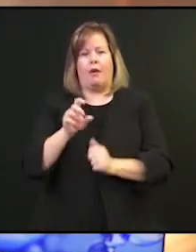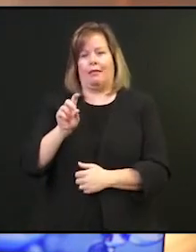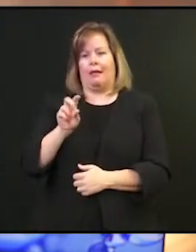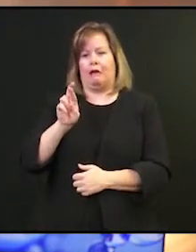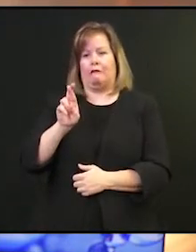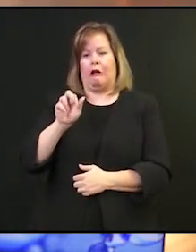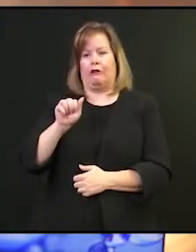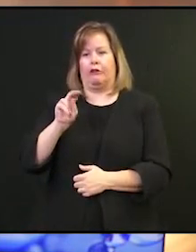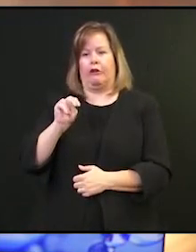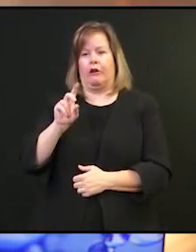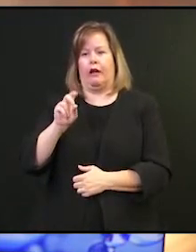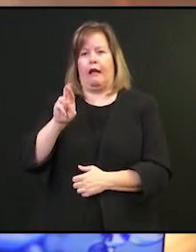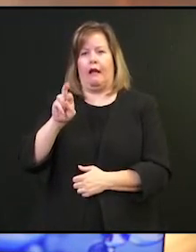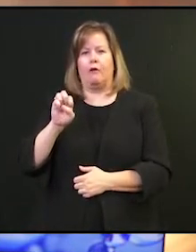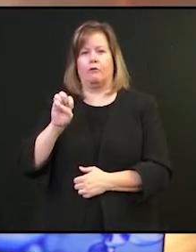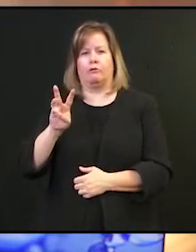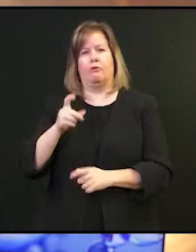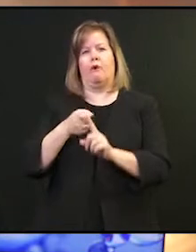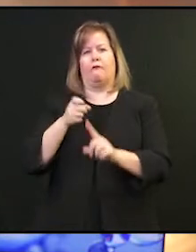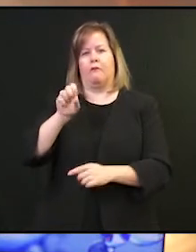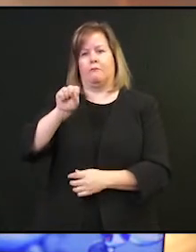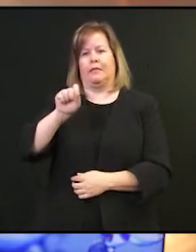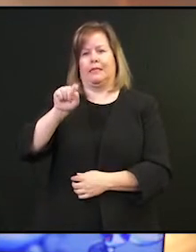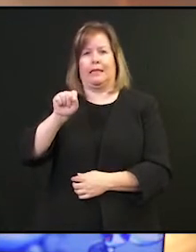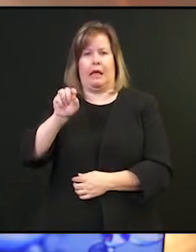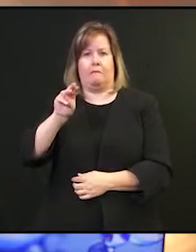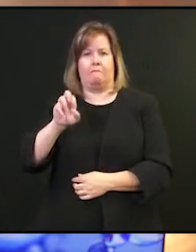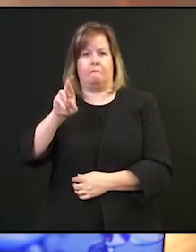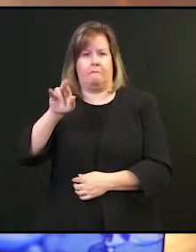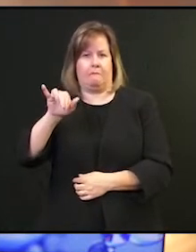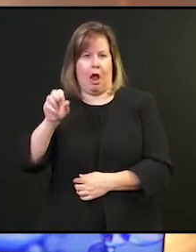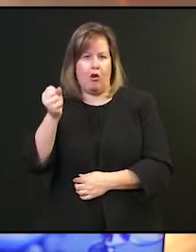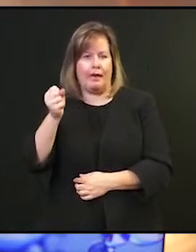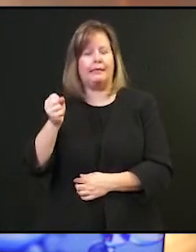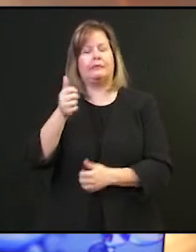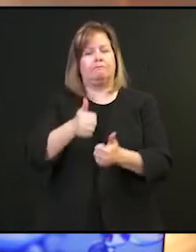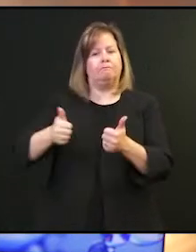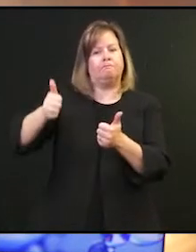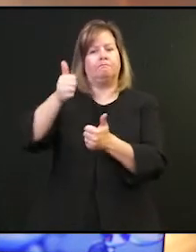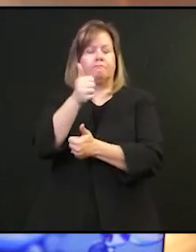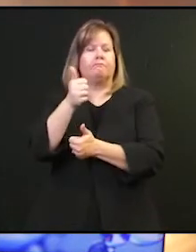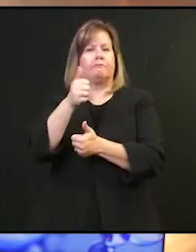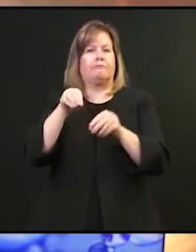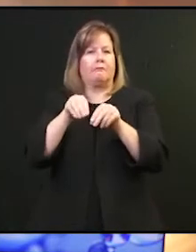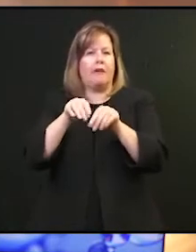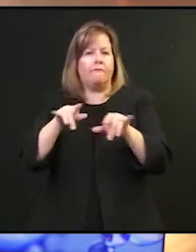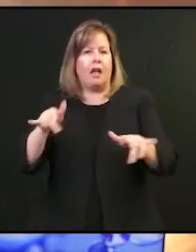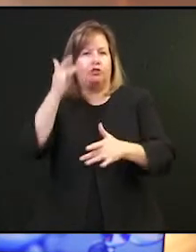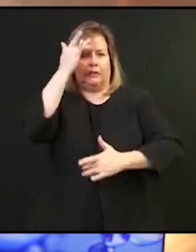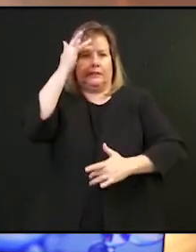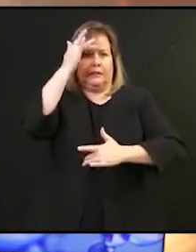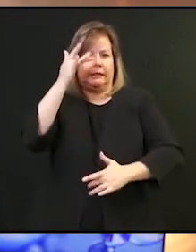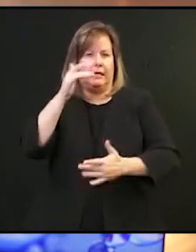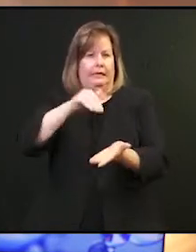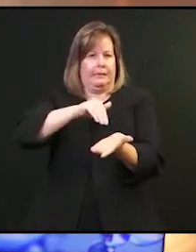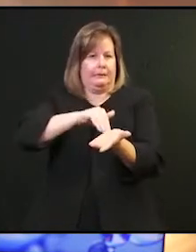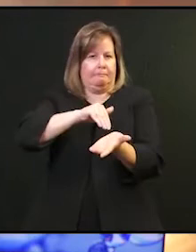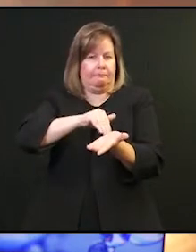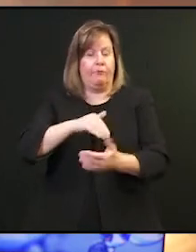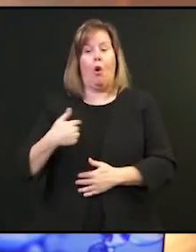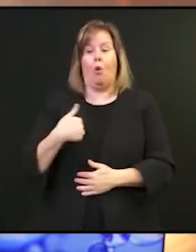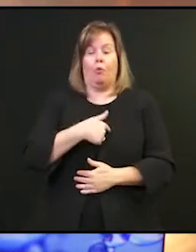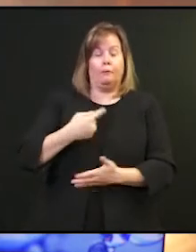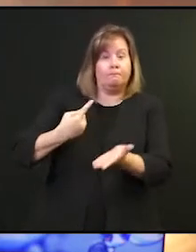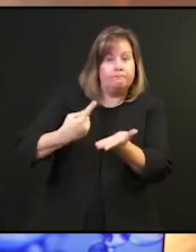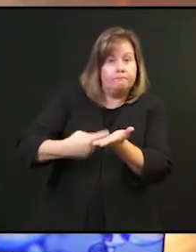is the Chief of Infectious Disease at Mercy Health St. Mary's here in Grand Rapids. And we covered a wide variety of topics, ranging from